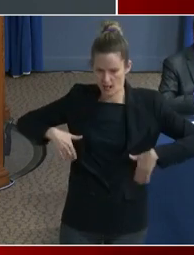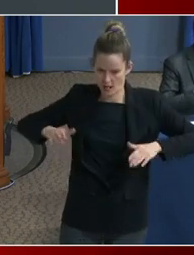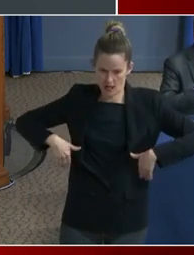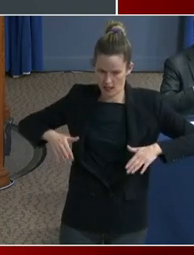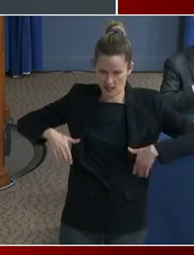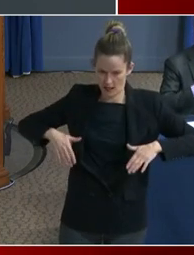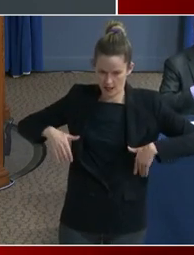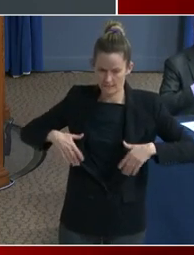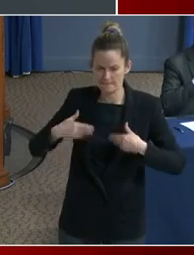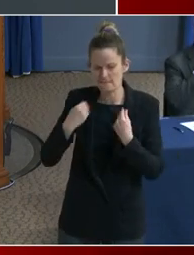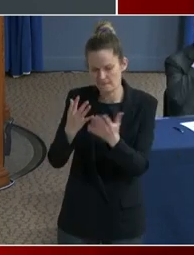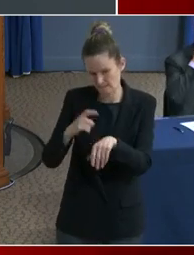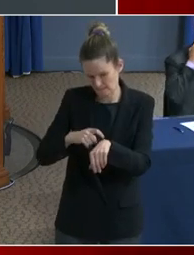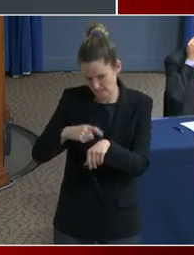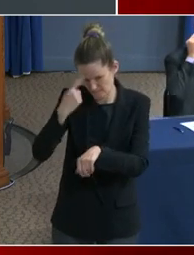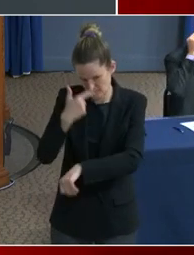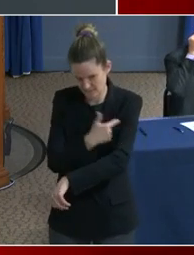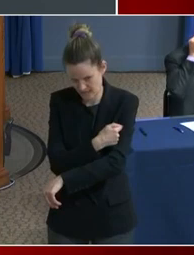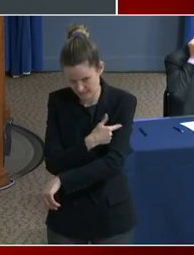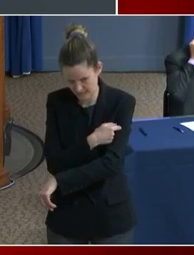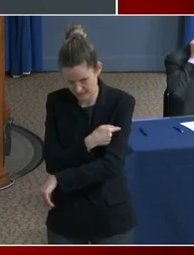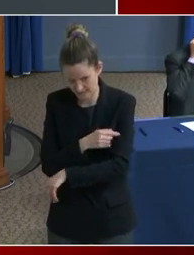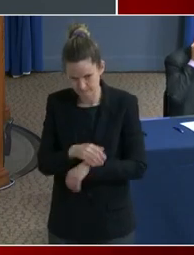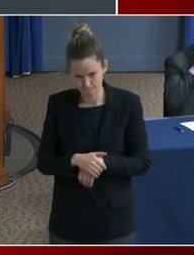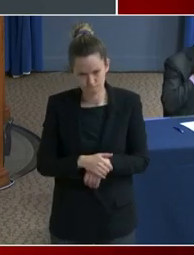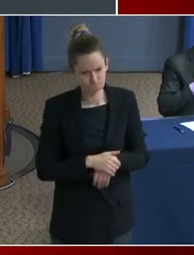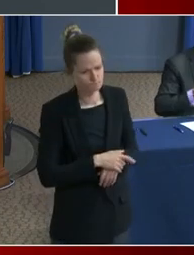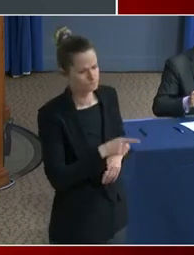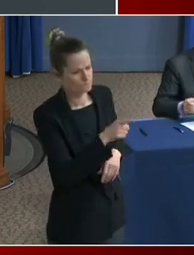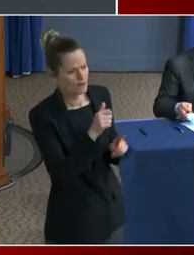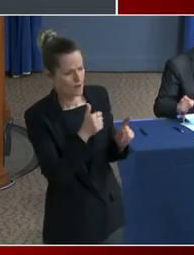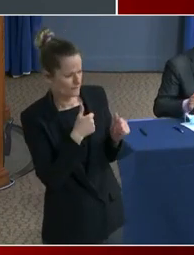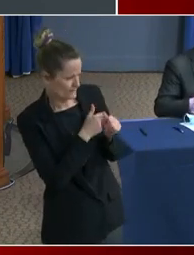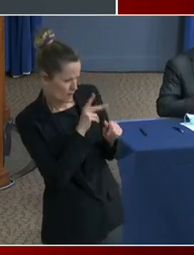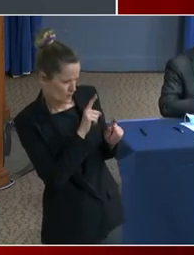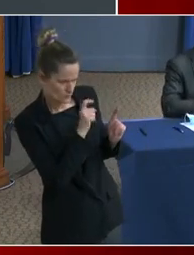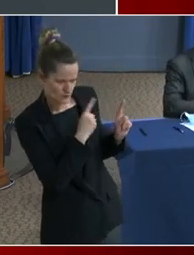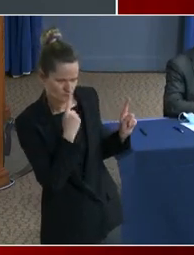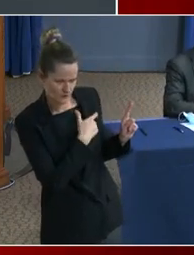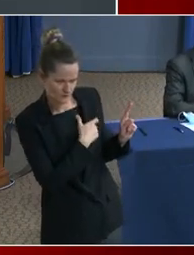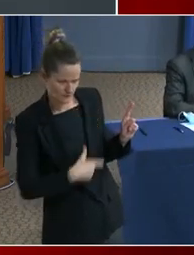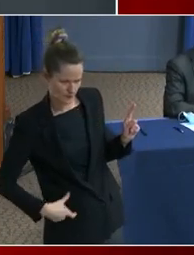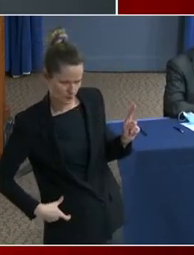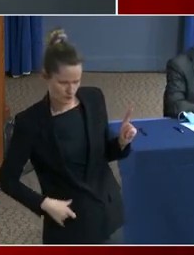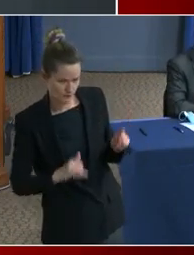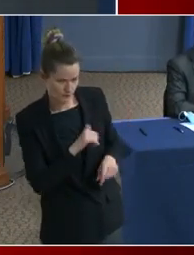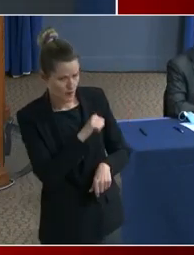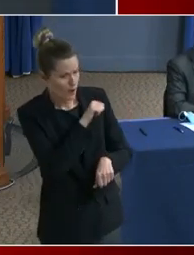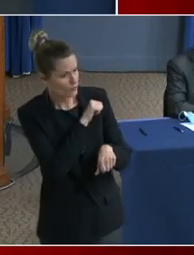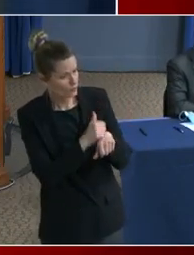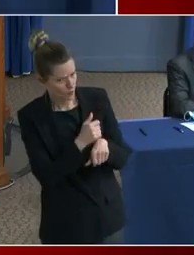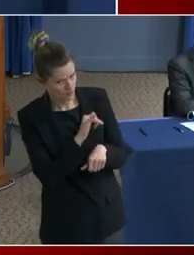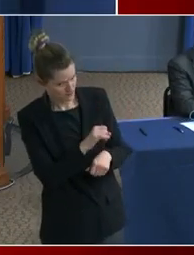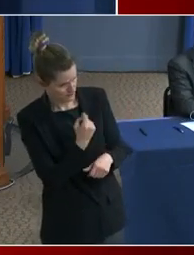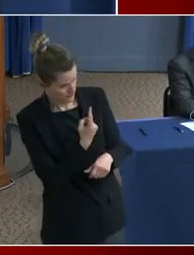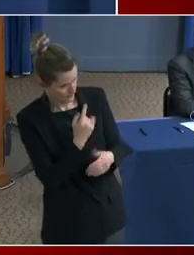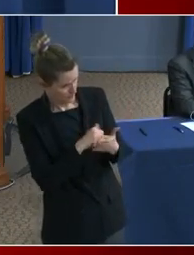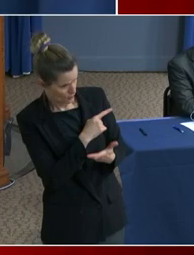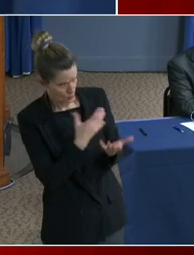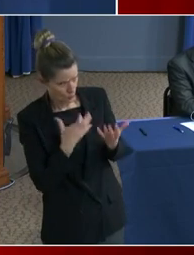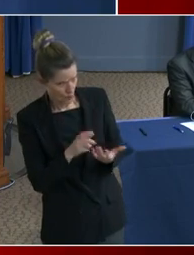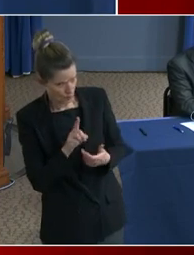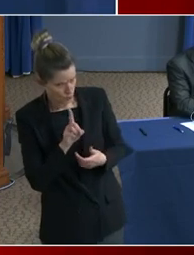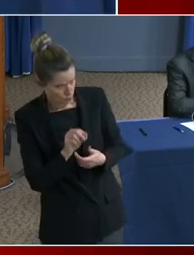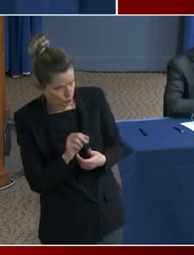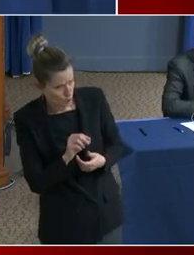Procurement Authority, can you help us understand if something that you wanted to do, you wanted to purchase, something